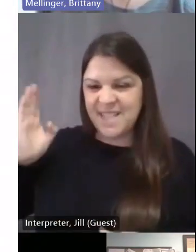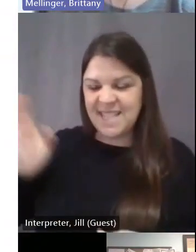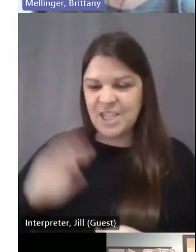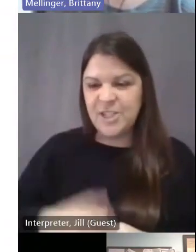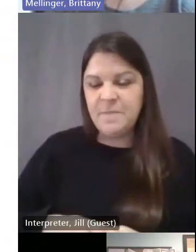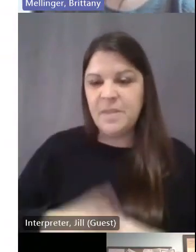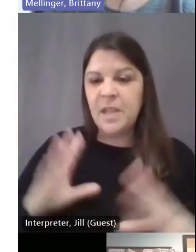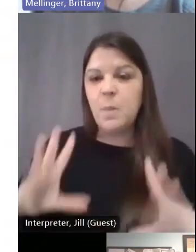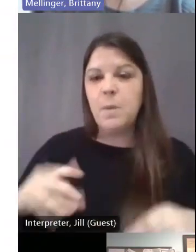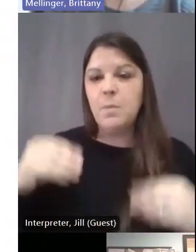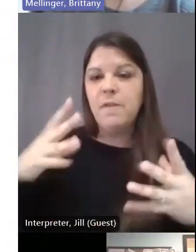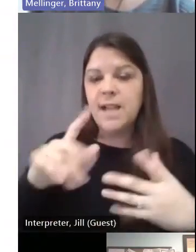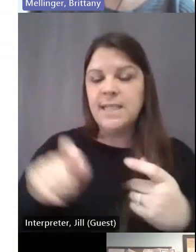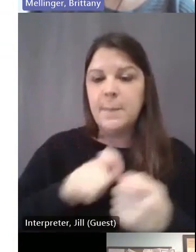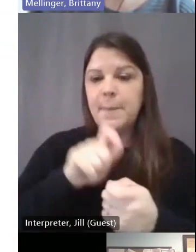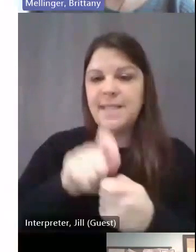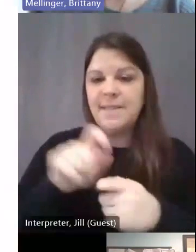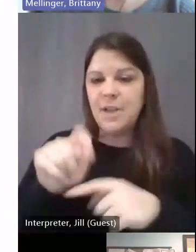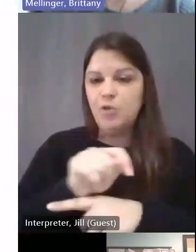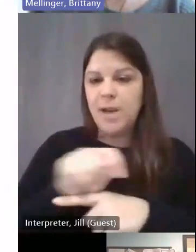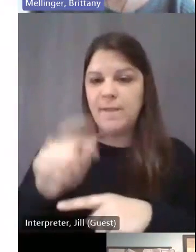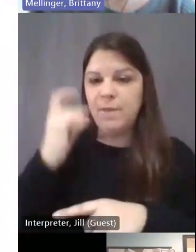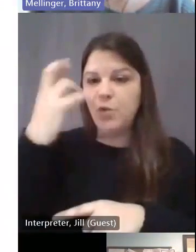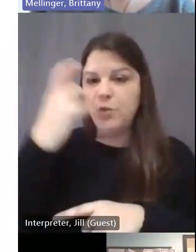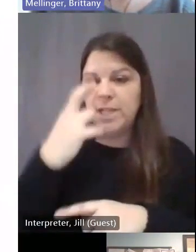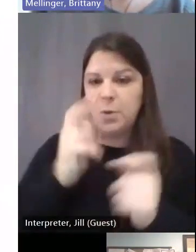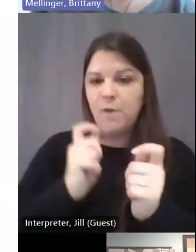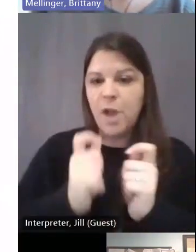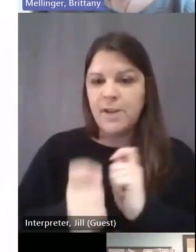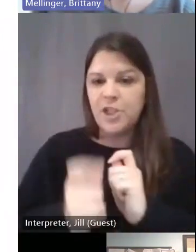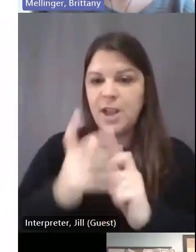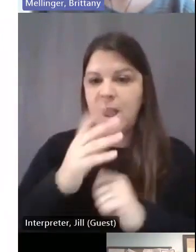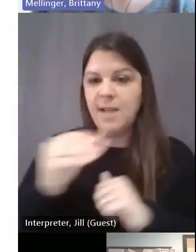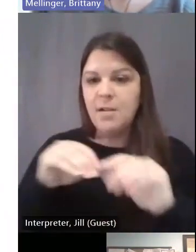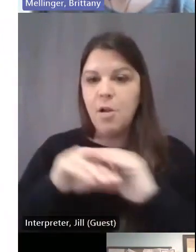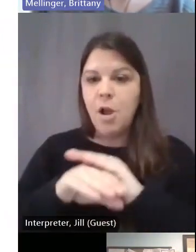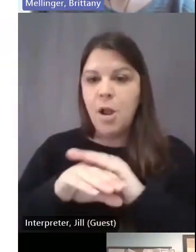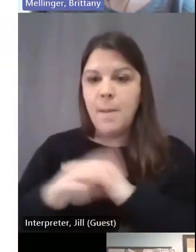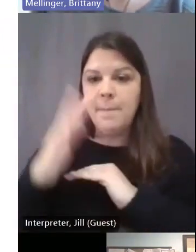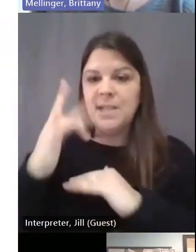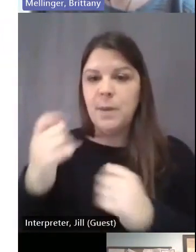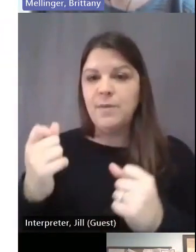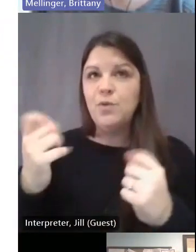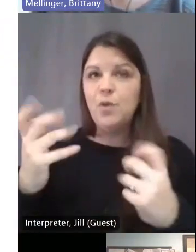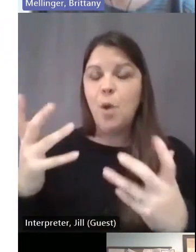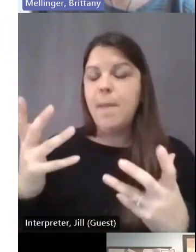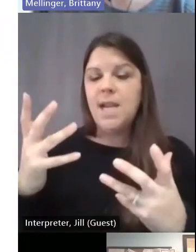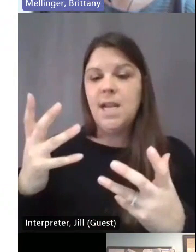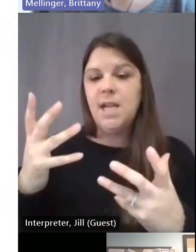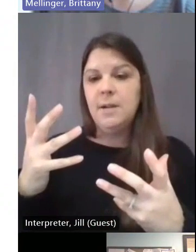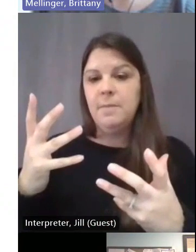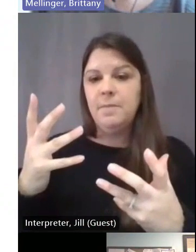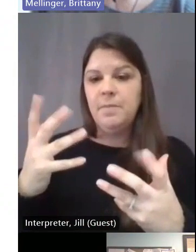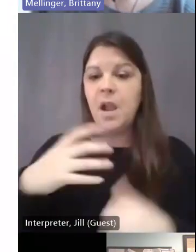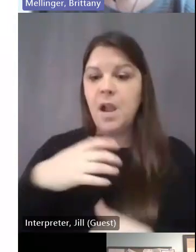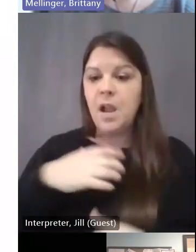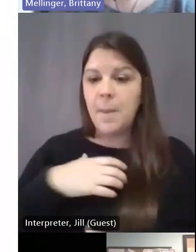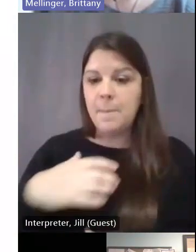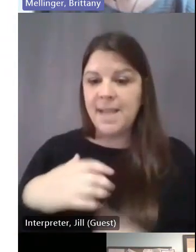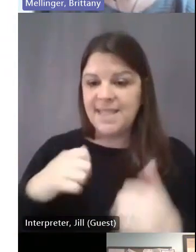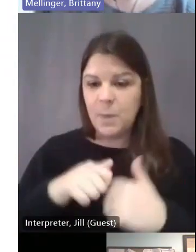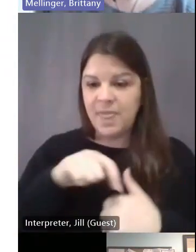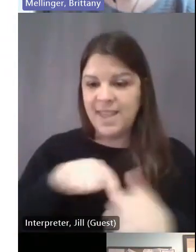we provide specific training on reasonable modifications and accommodations because we get so many complaints around this